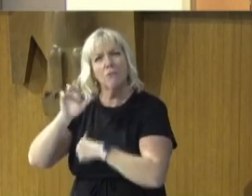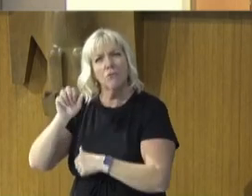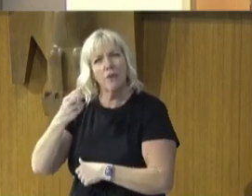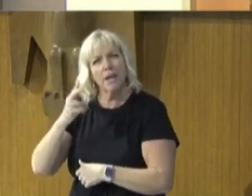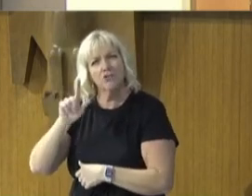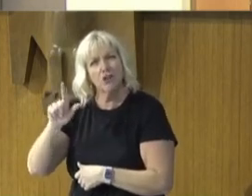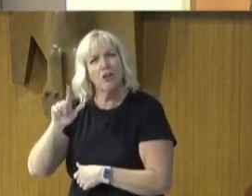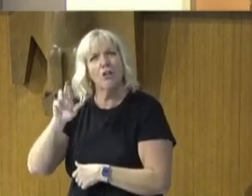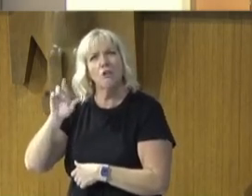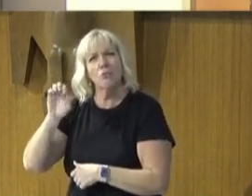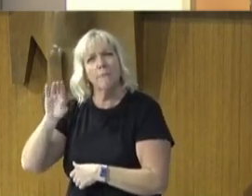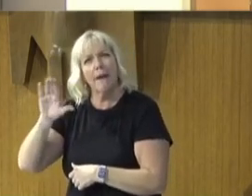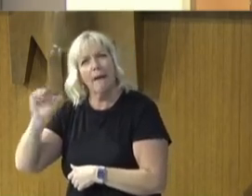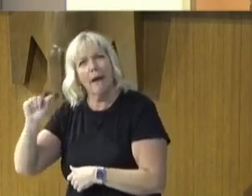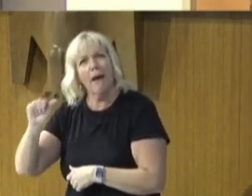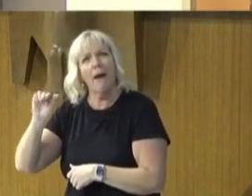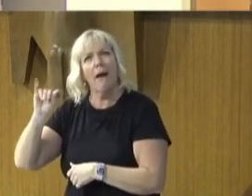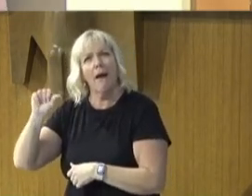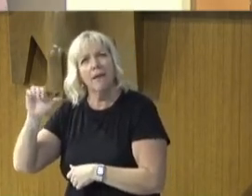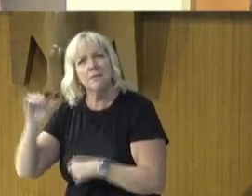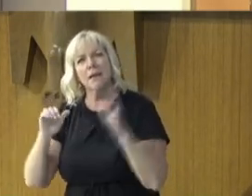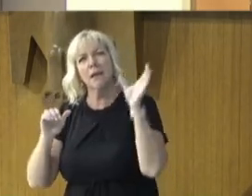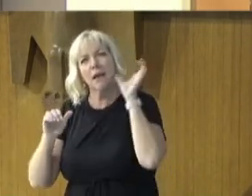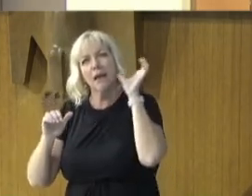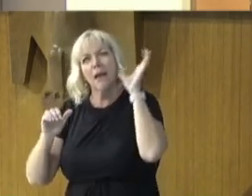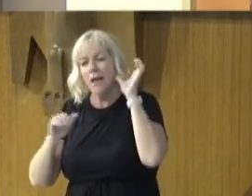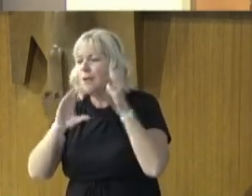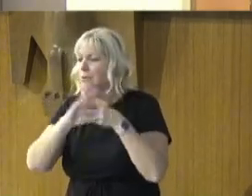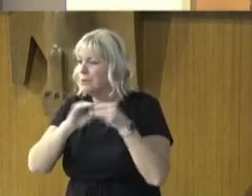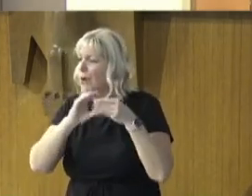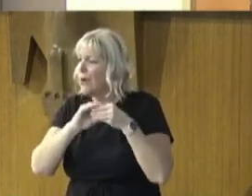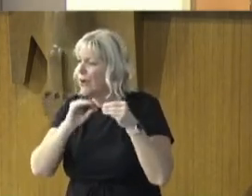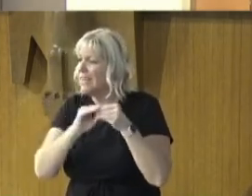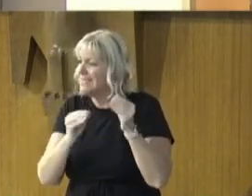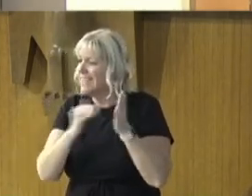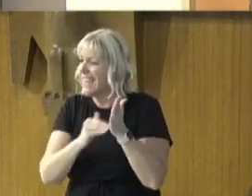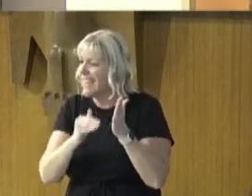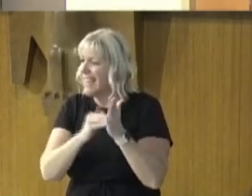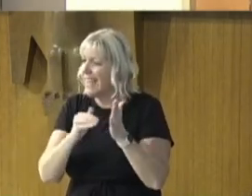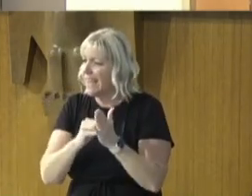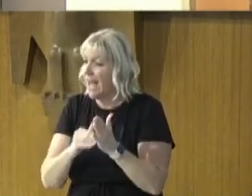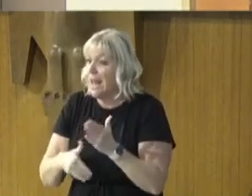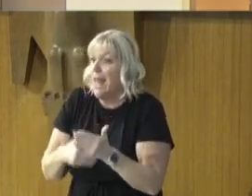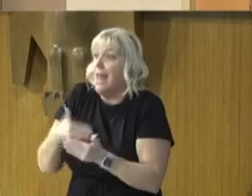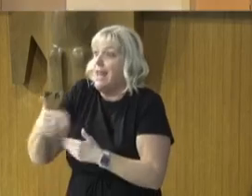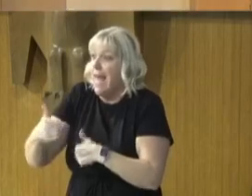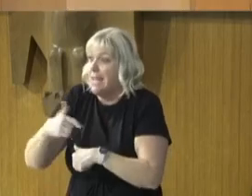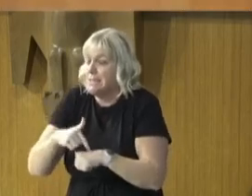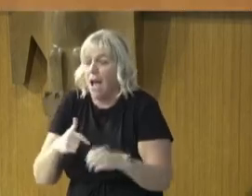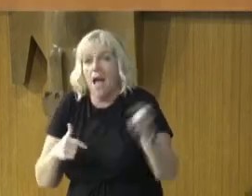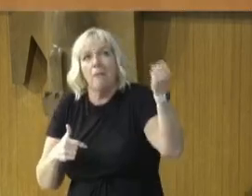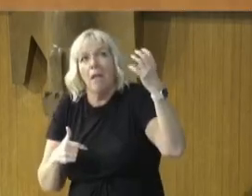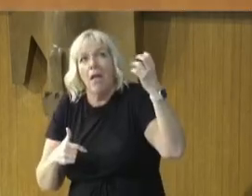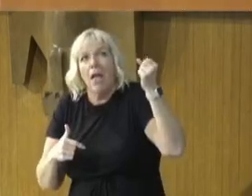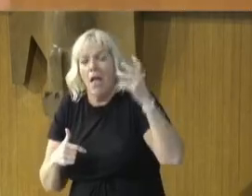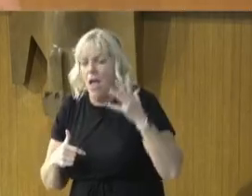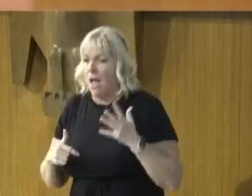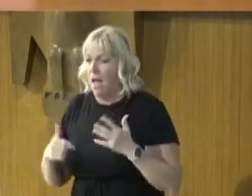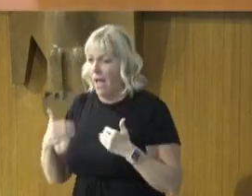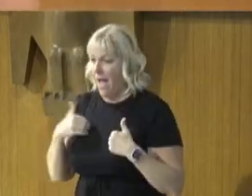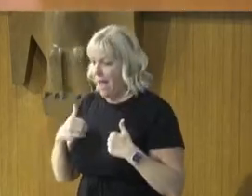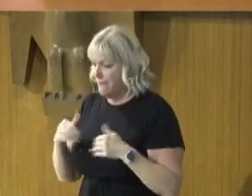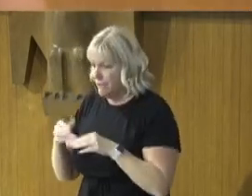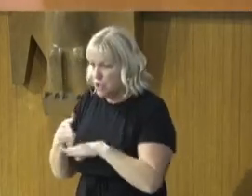and Rebecca and Isaac and Jacob and Joseph. And the next time she starts stacking little